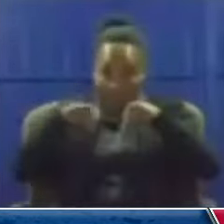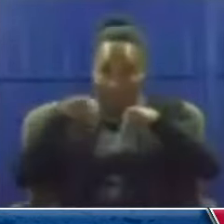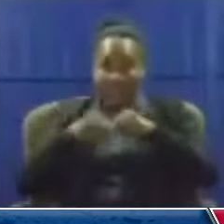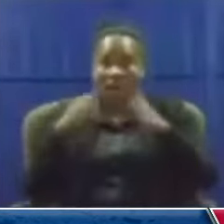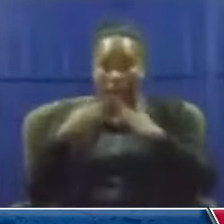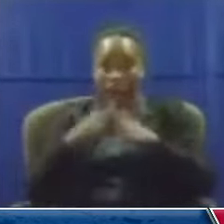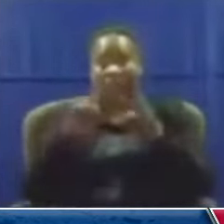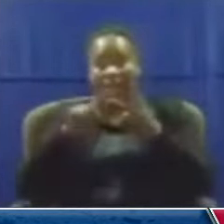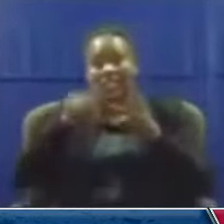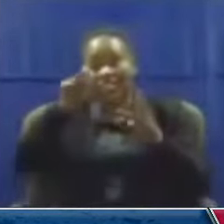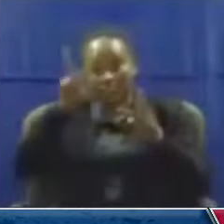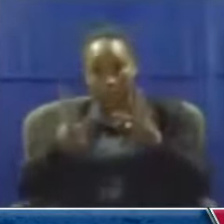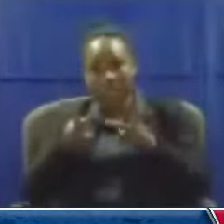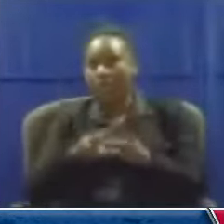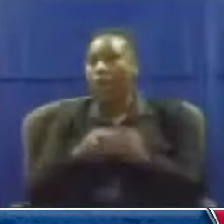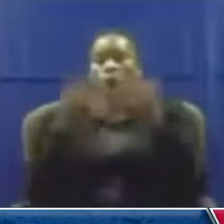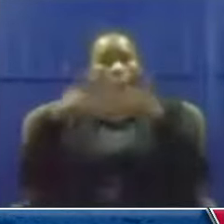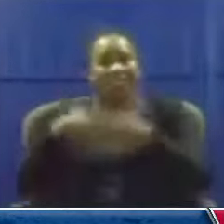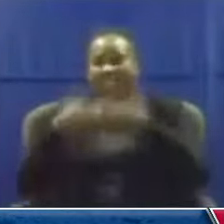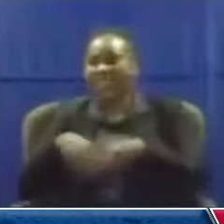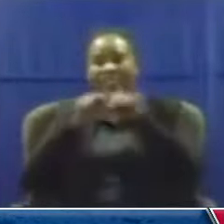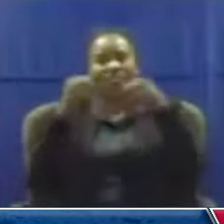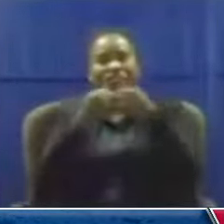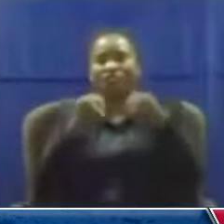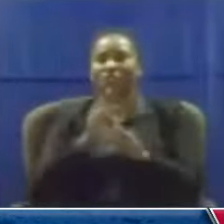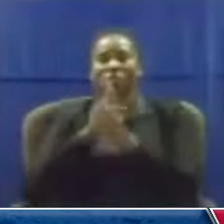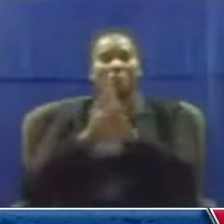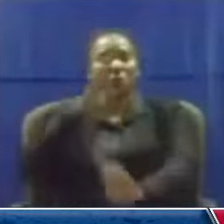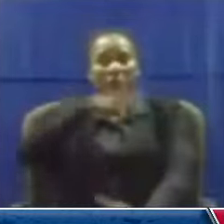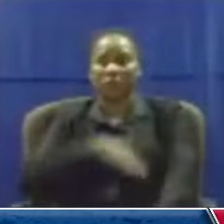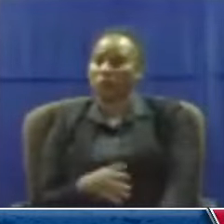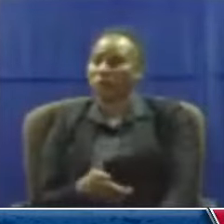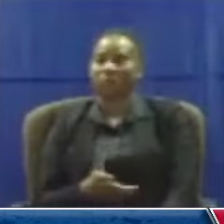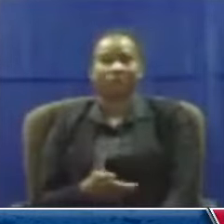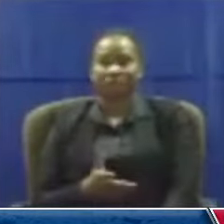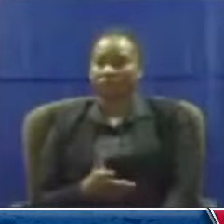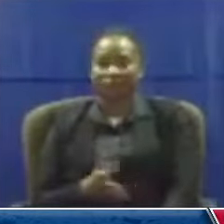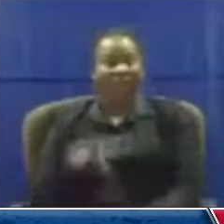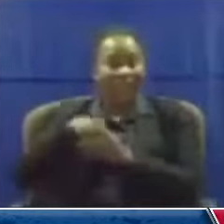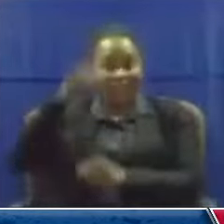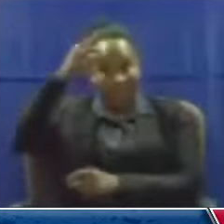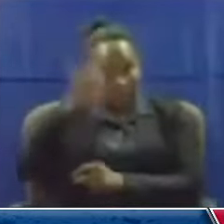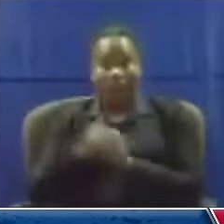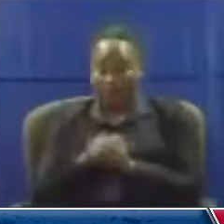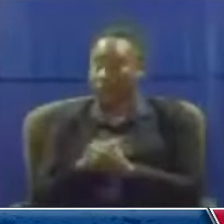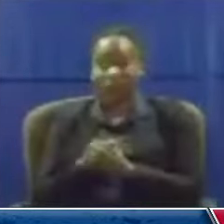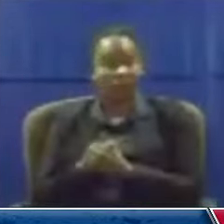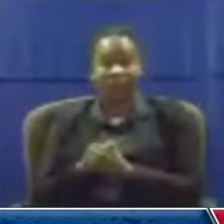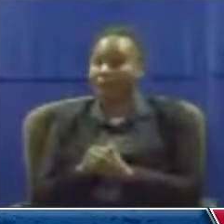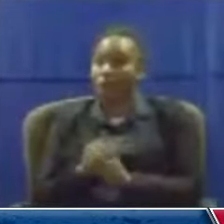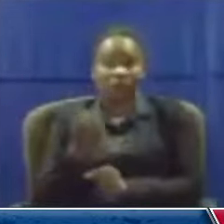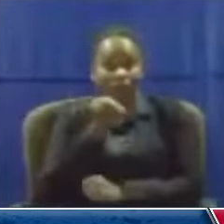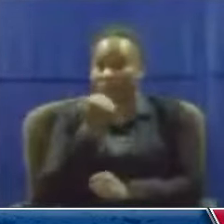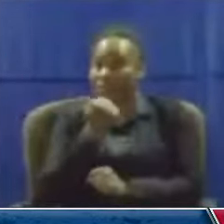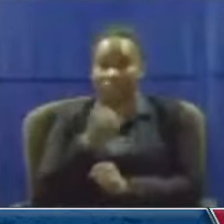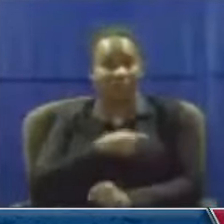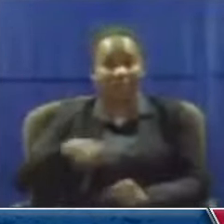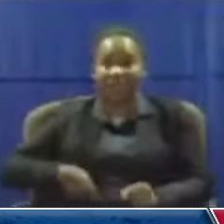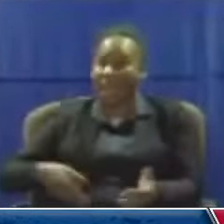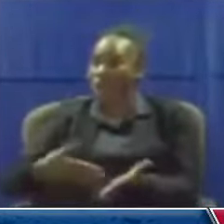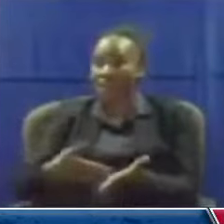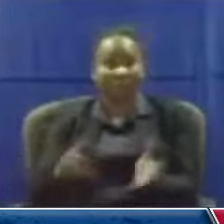no coordinated national response at all. Your government, I'm afraid, Mr. President, is absent. By